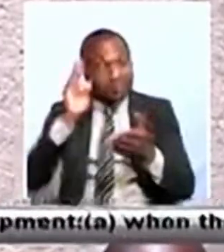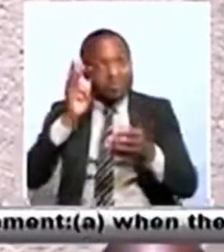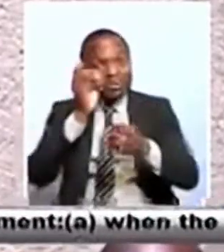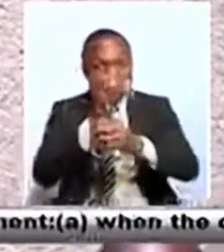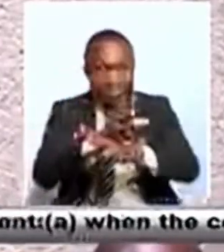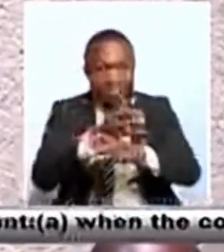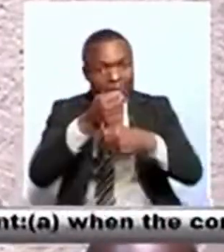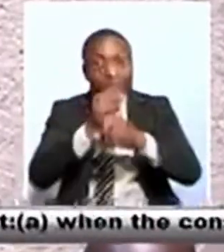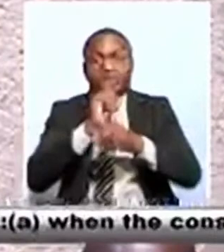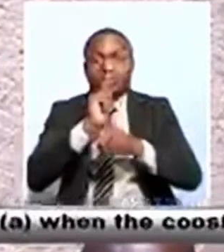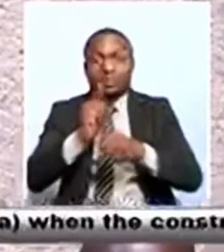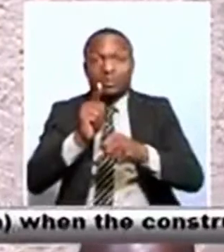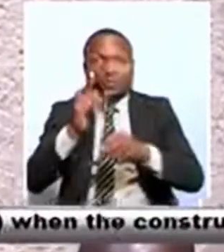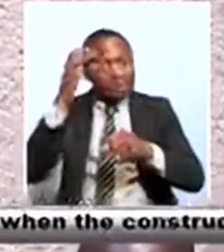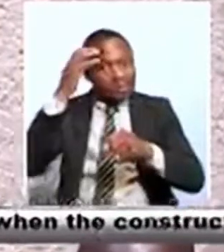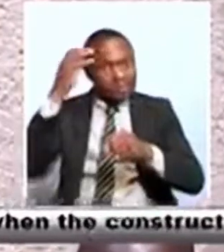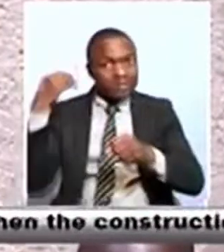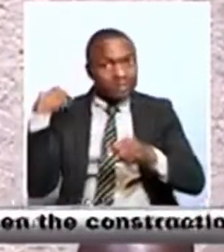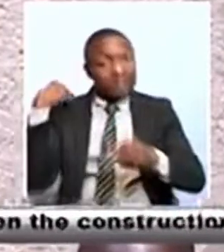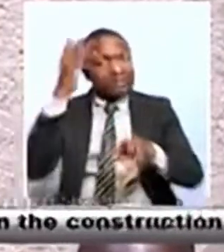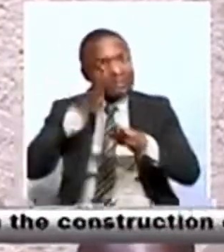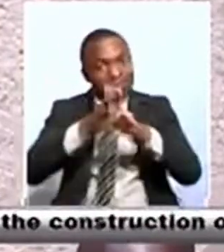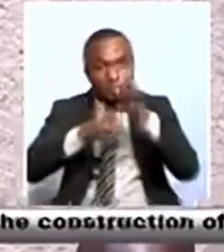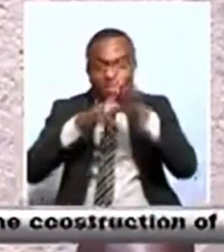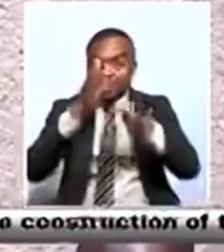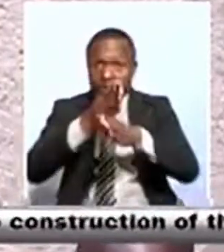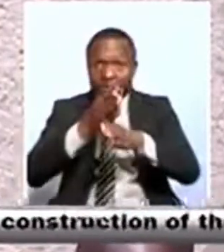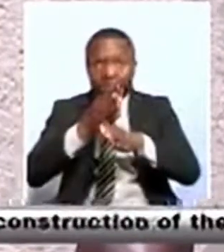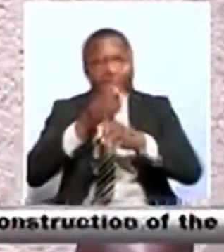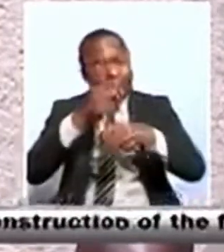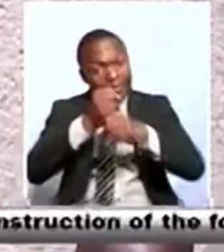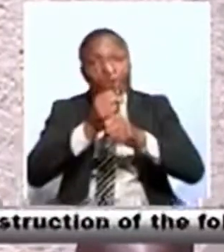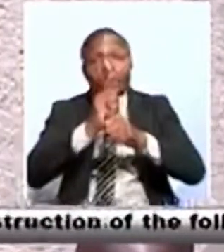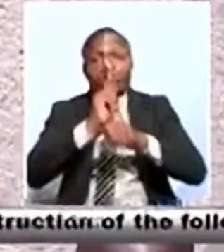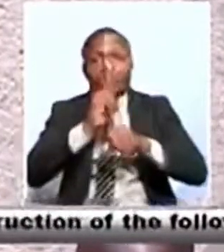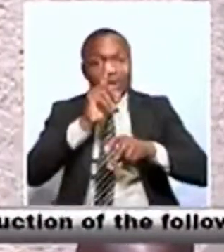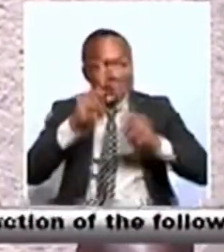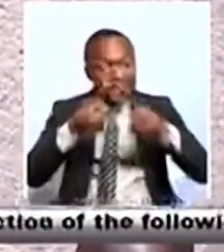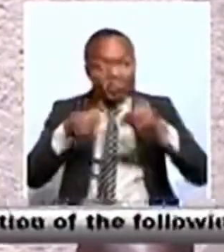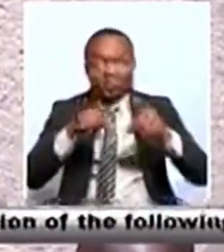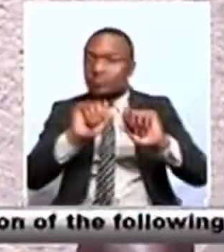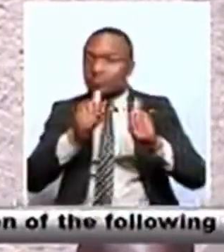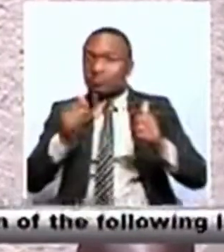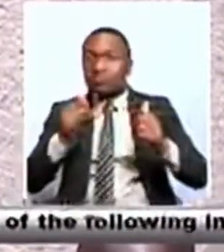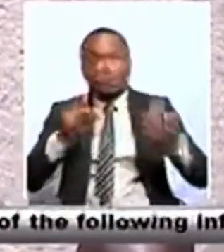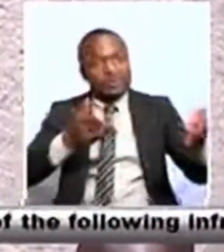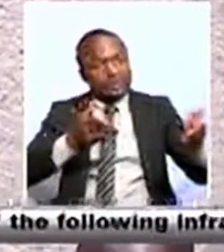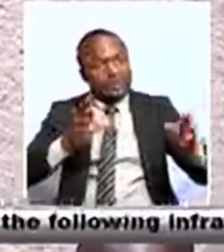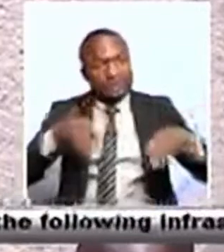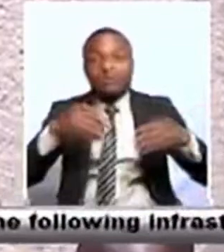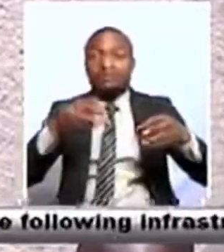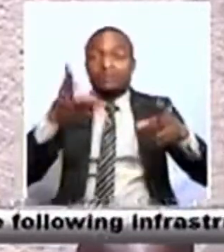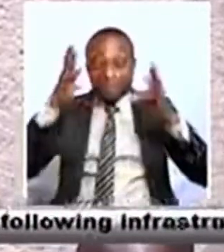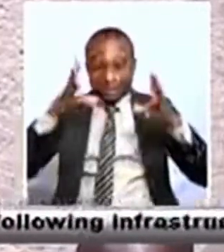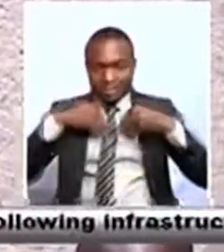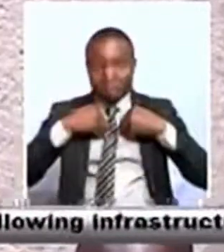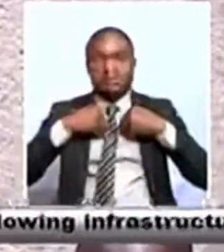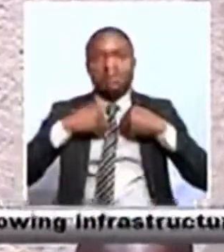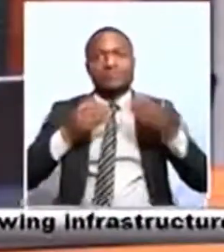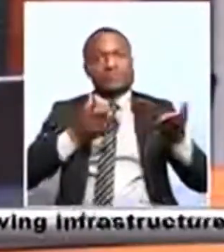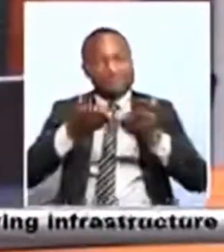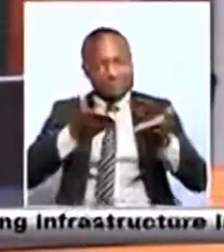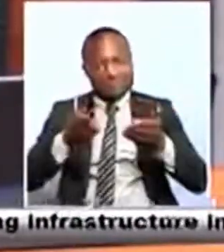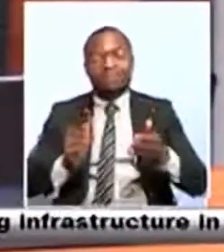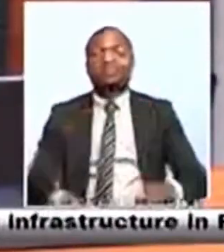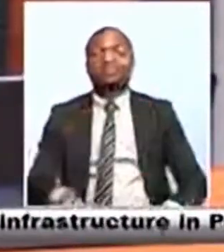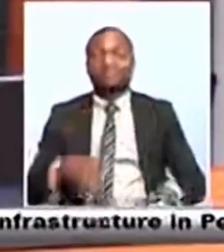to ensure that the offices are constructed, to ensure that our people are well catered for there in Pemba? Thank you.